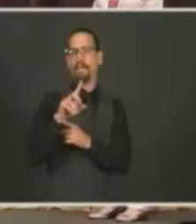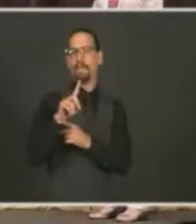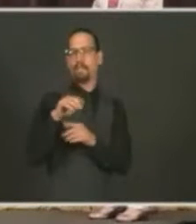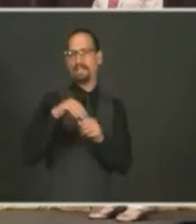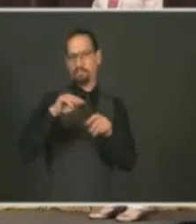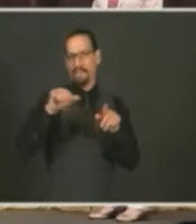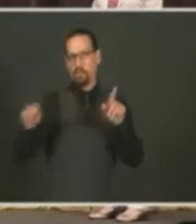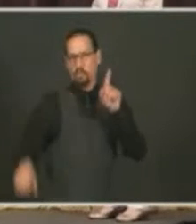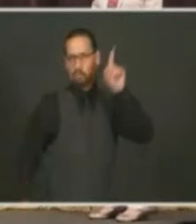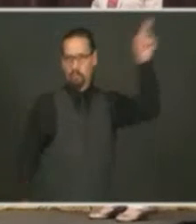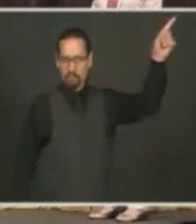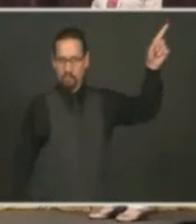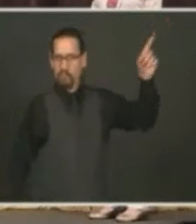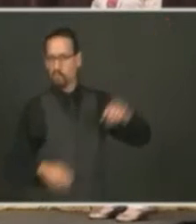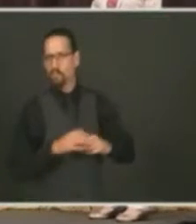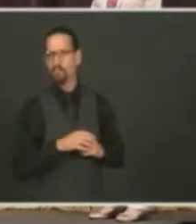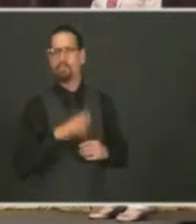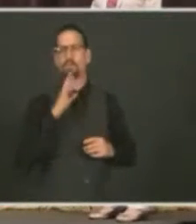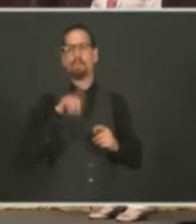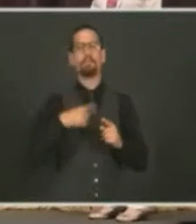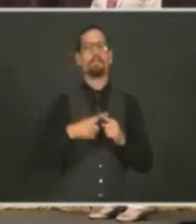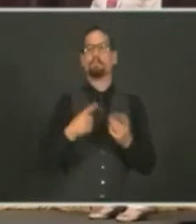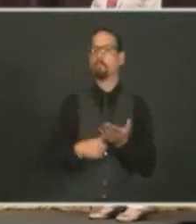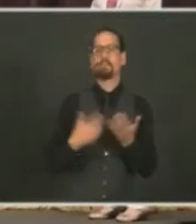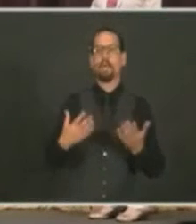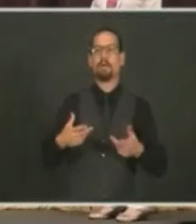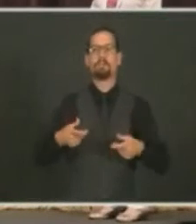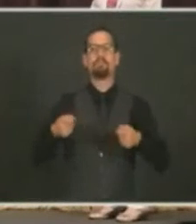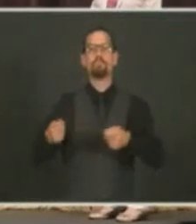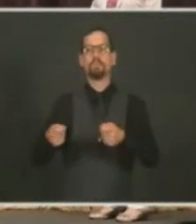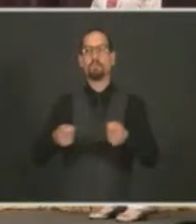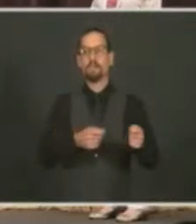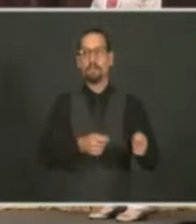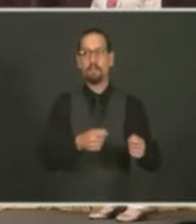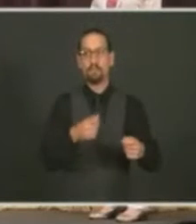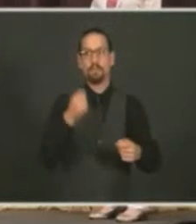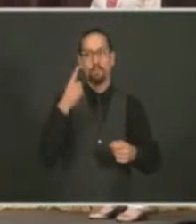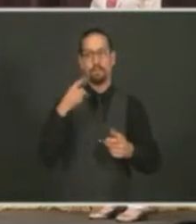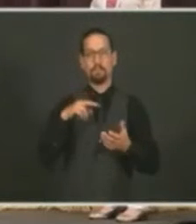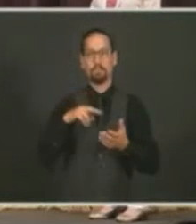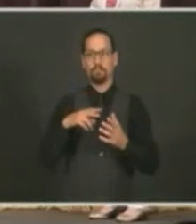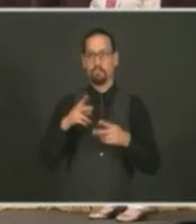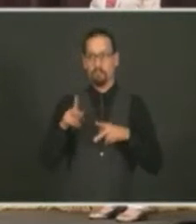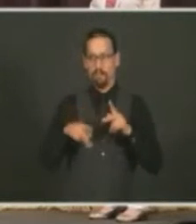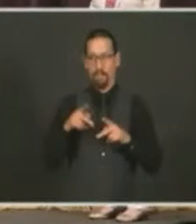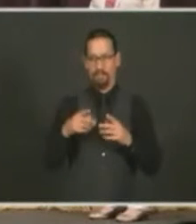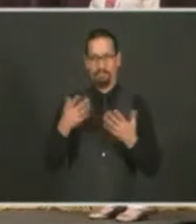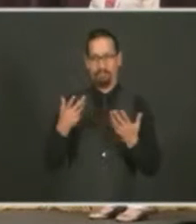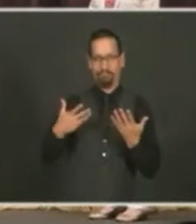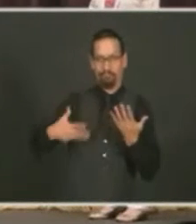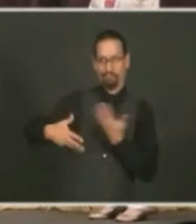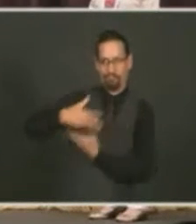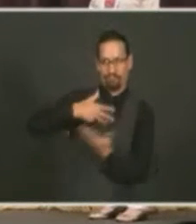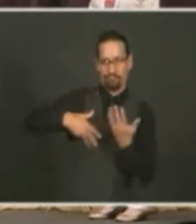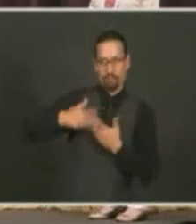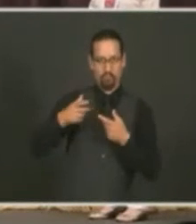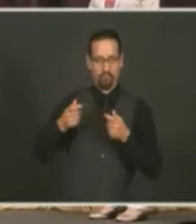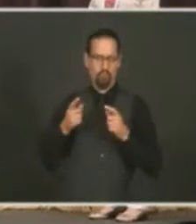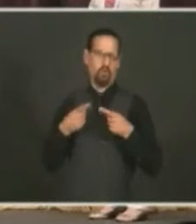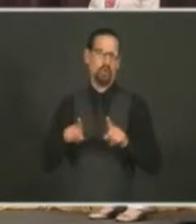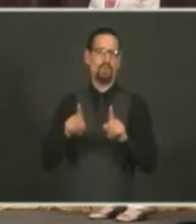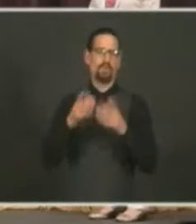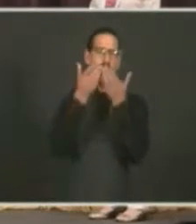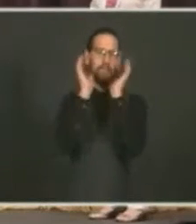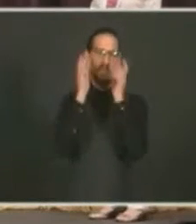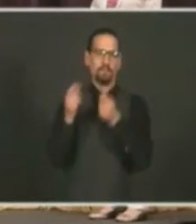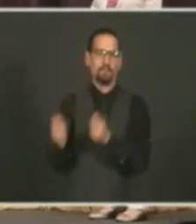of clustering at homes as they're moving along and the lack of social distancing. Can you address why you think it's still safe to